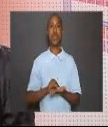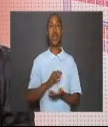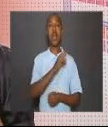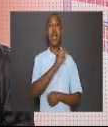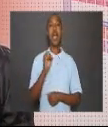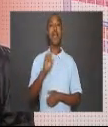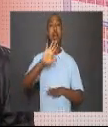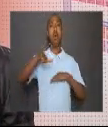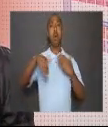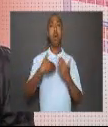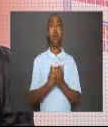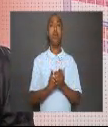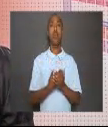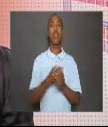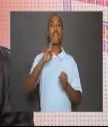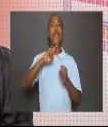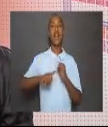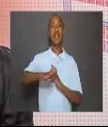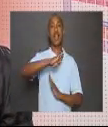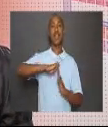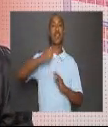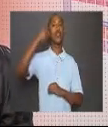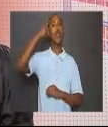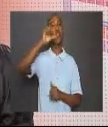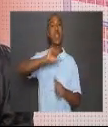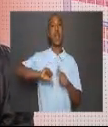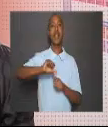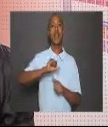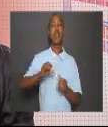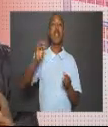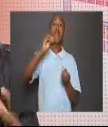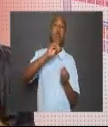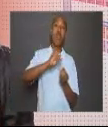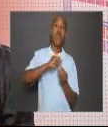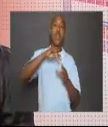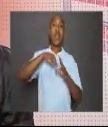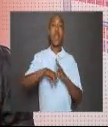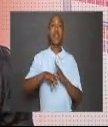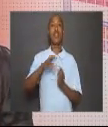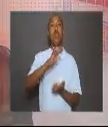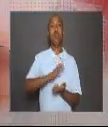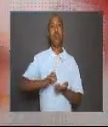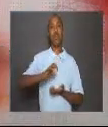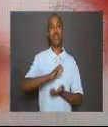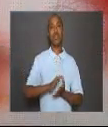and all the valence electrons for the atoms involved in the compound.